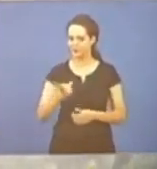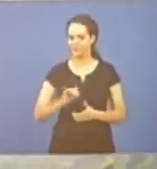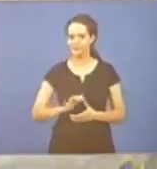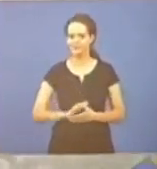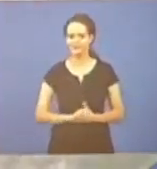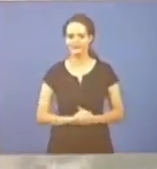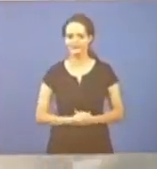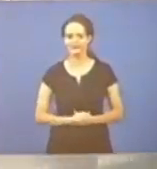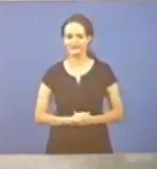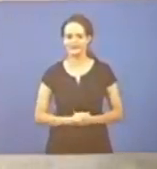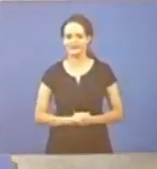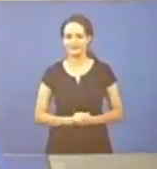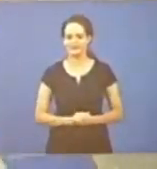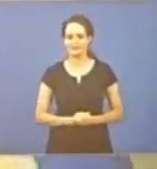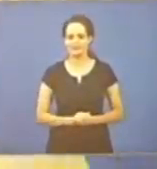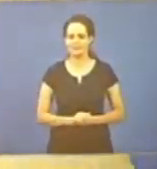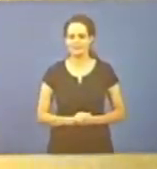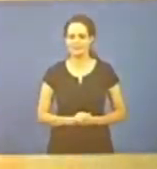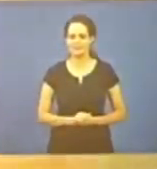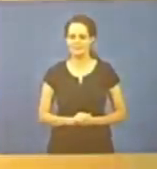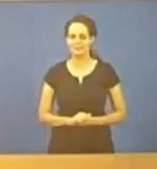of Jesus.